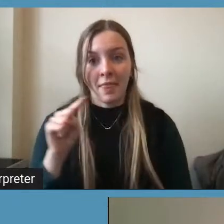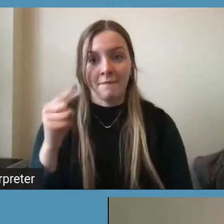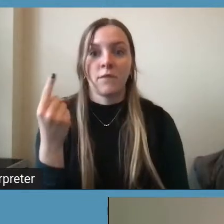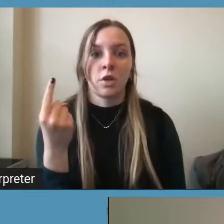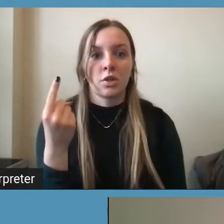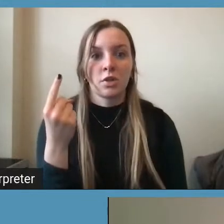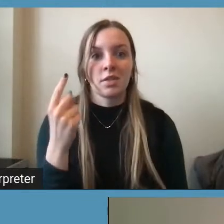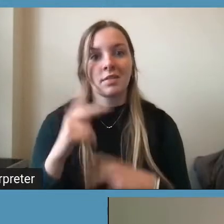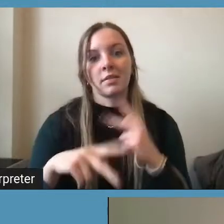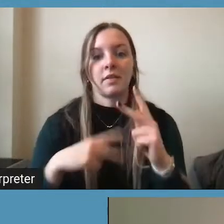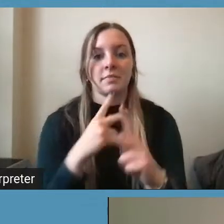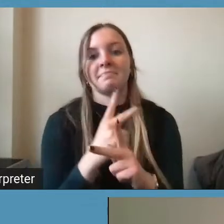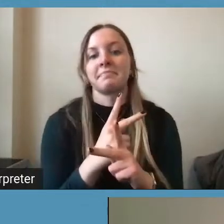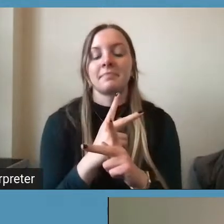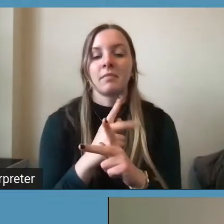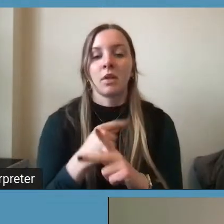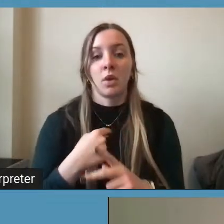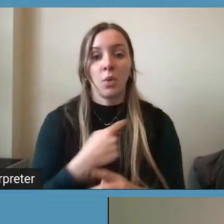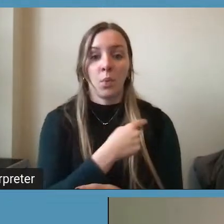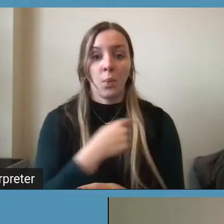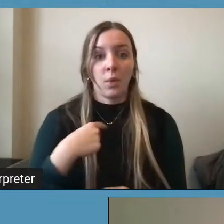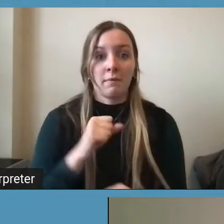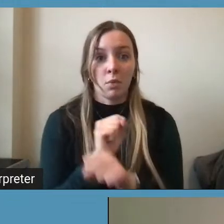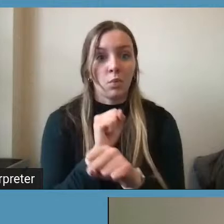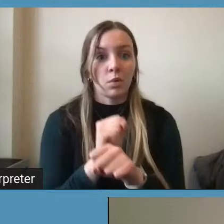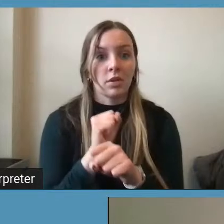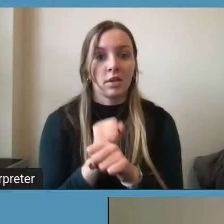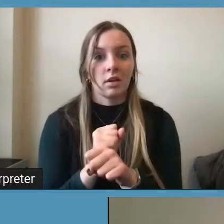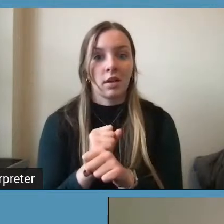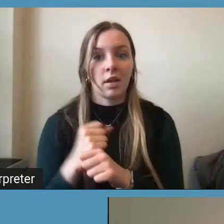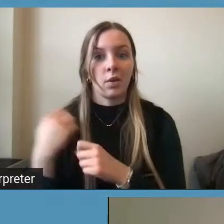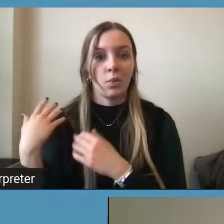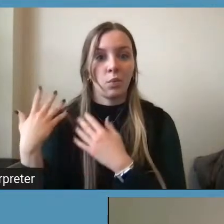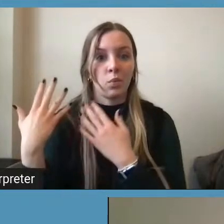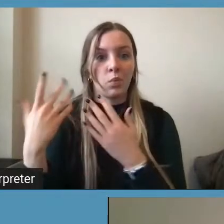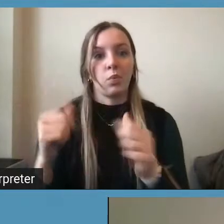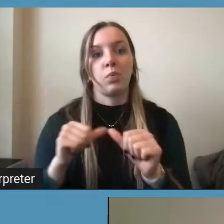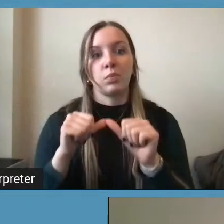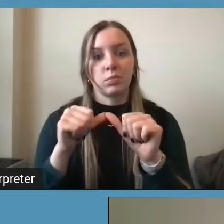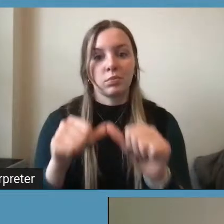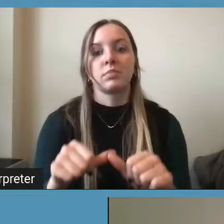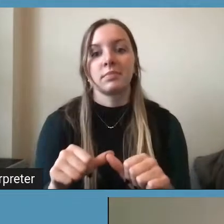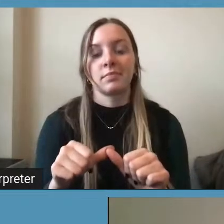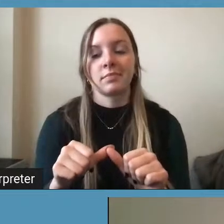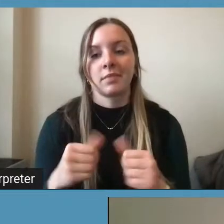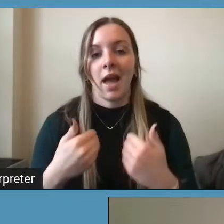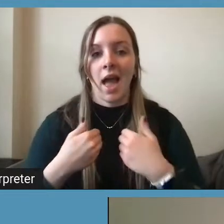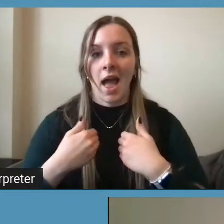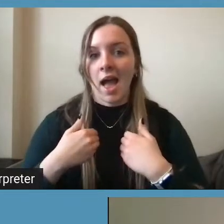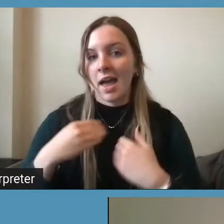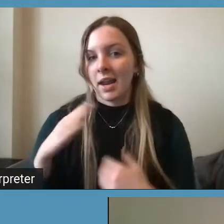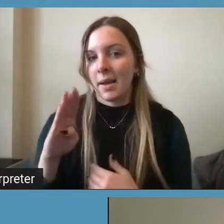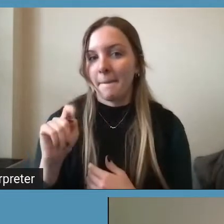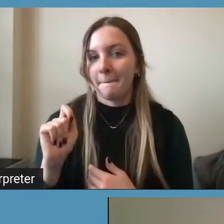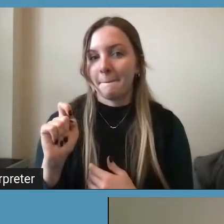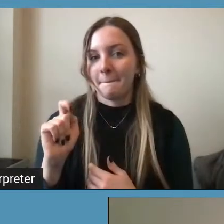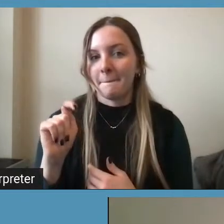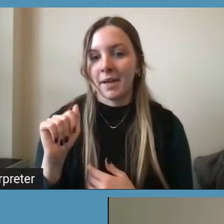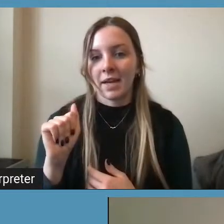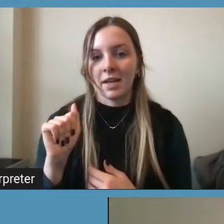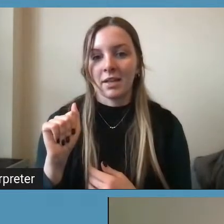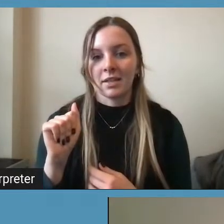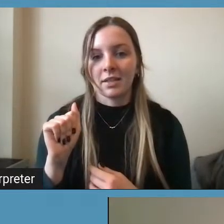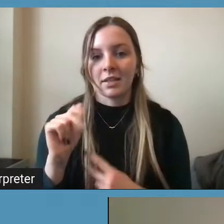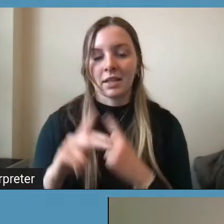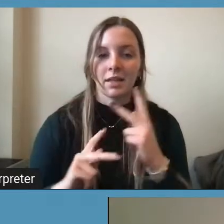long time, we had some early prototypes. We did a beta version of tools, or